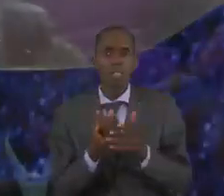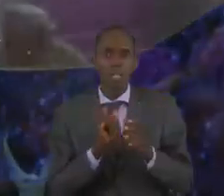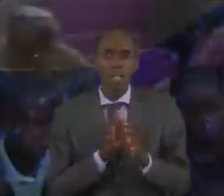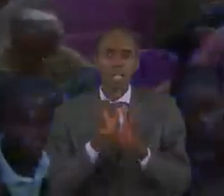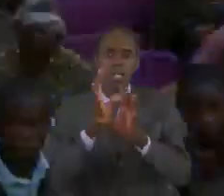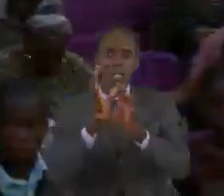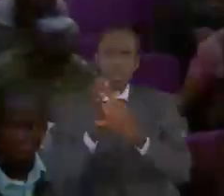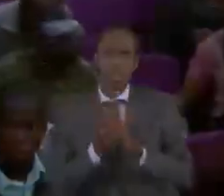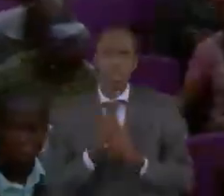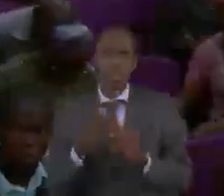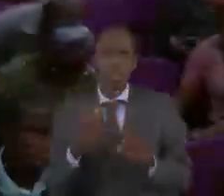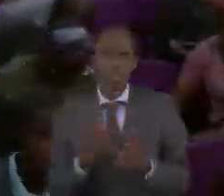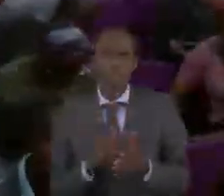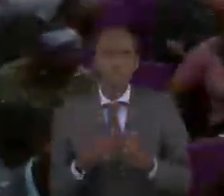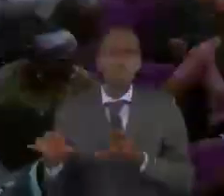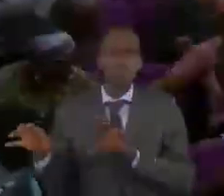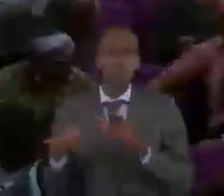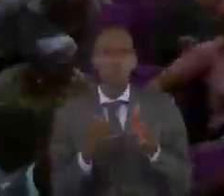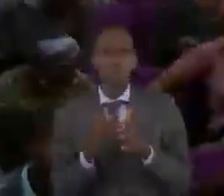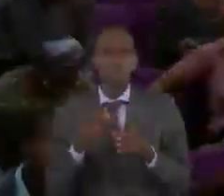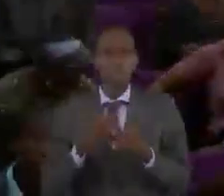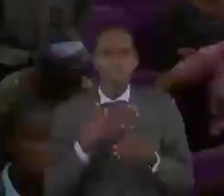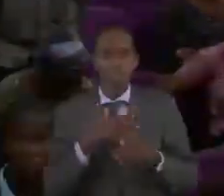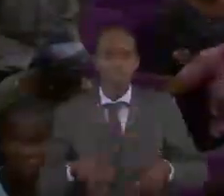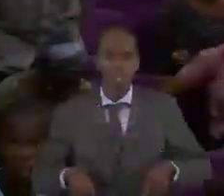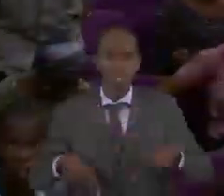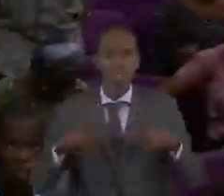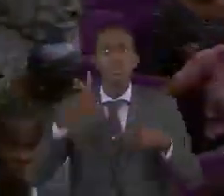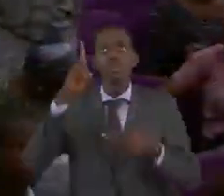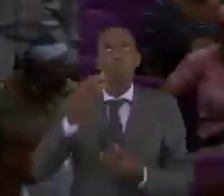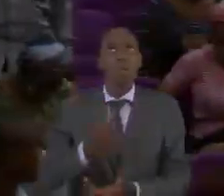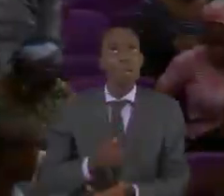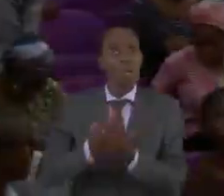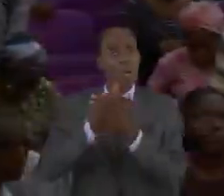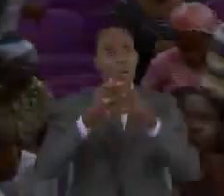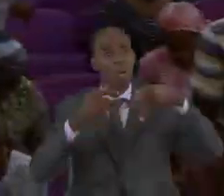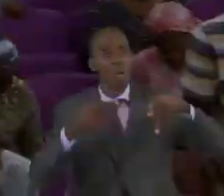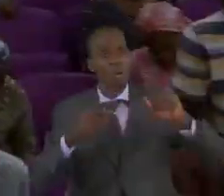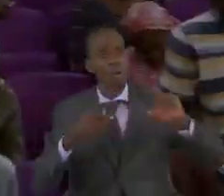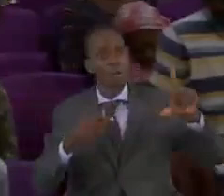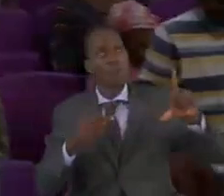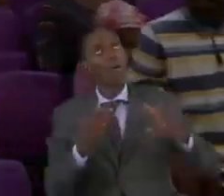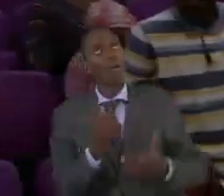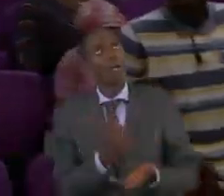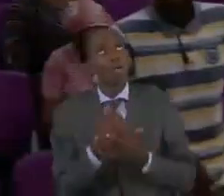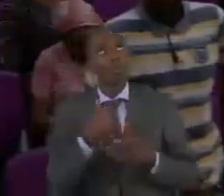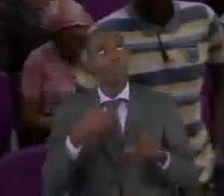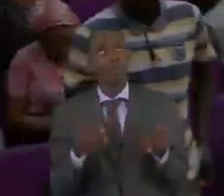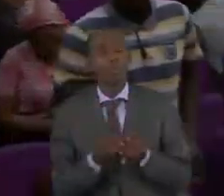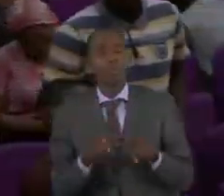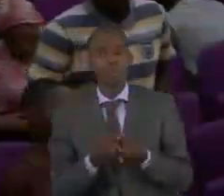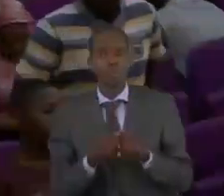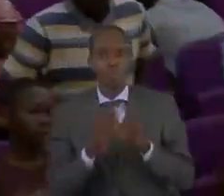that. Do it in my life. You helped Paul, help me also.